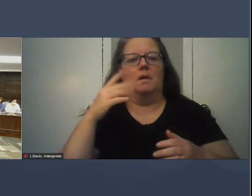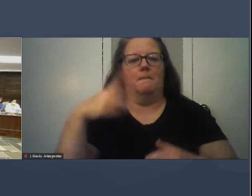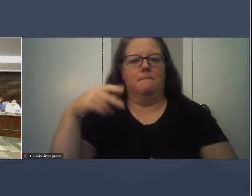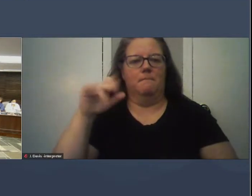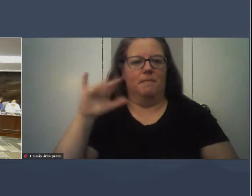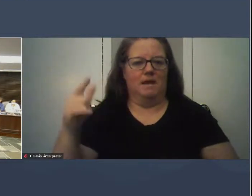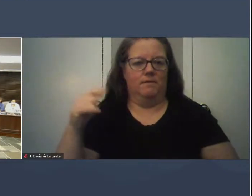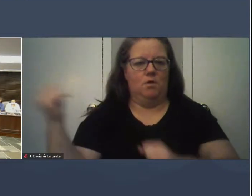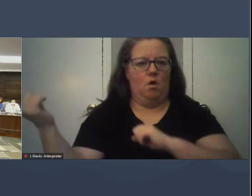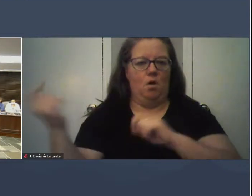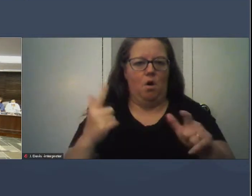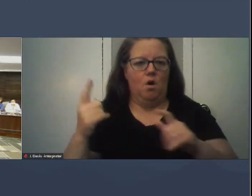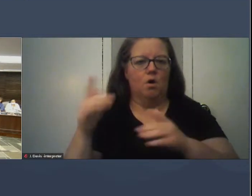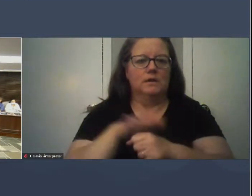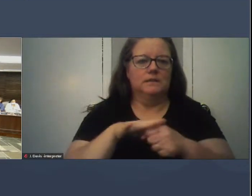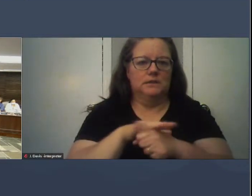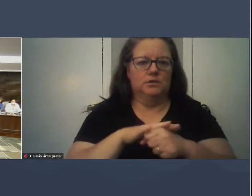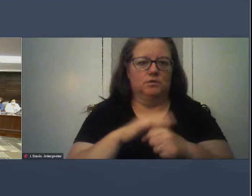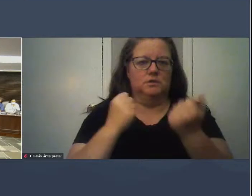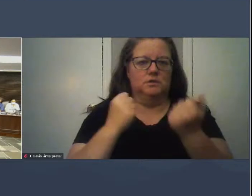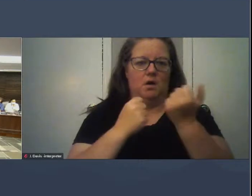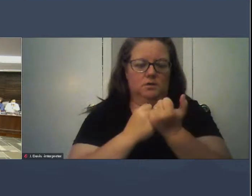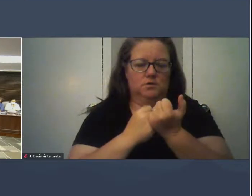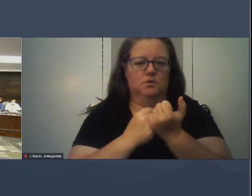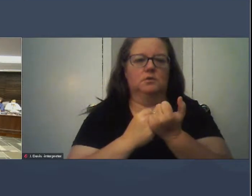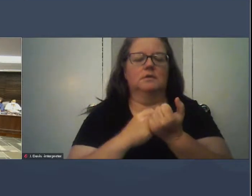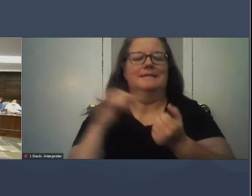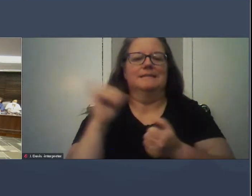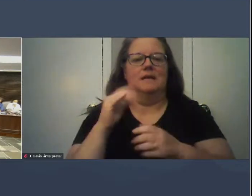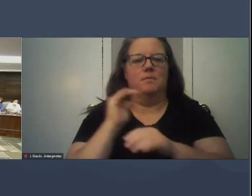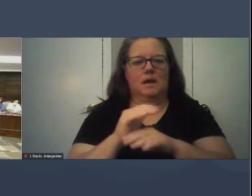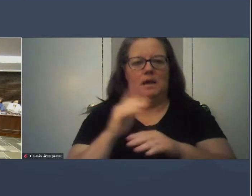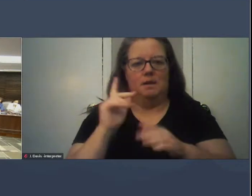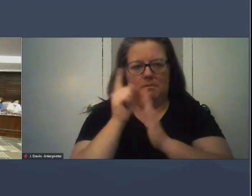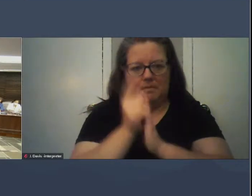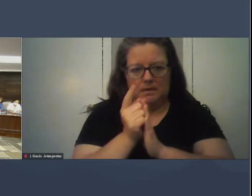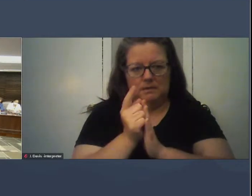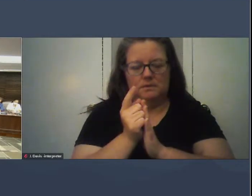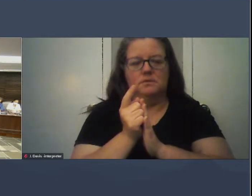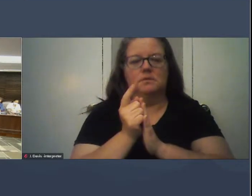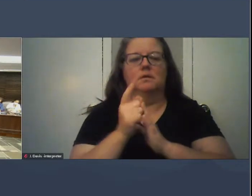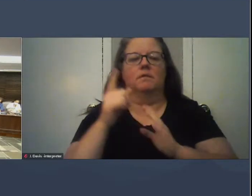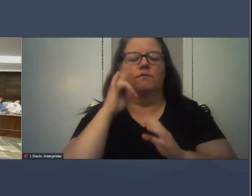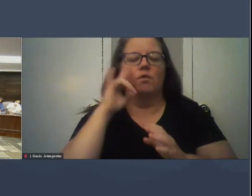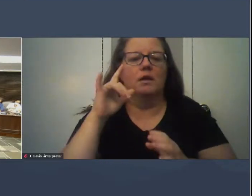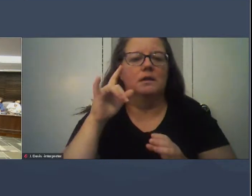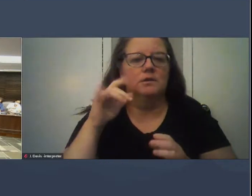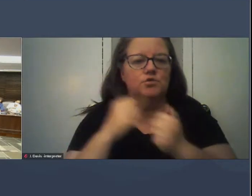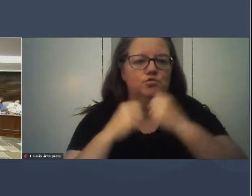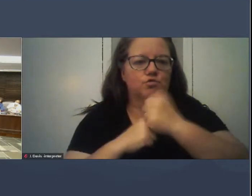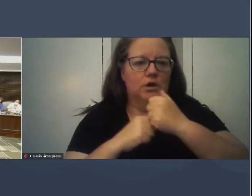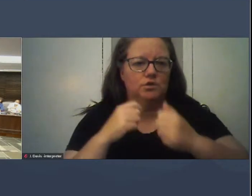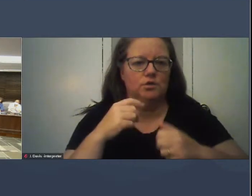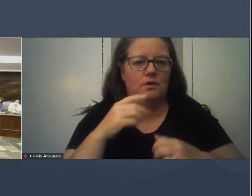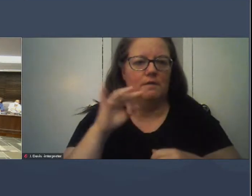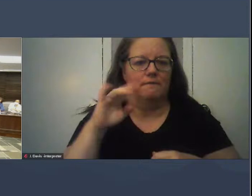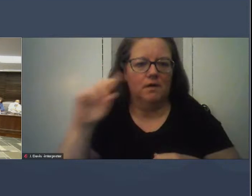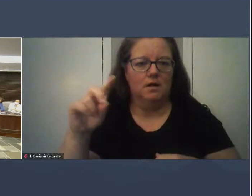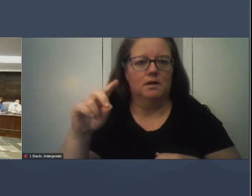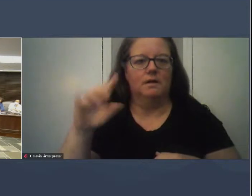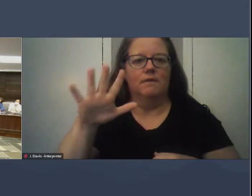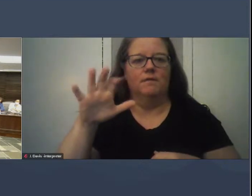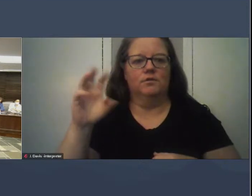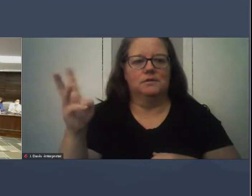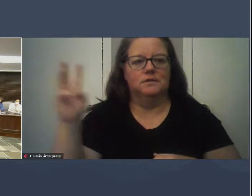All council districts sponsored by the administration. Request for same night minutes. Item 45 is a resolution to transfer and appropriate construction funds in the amount of